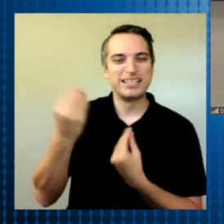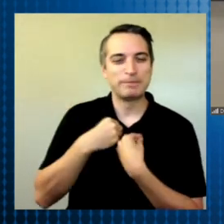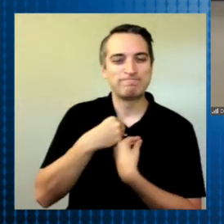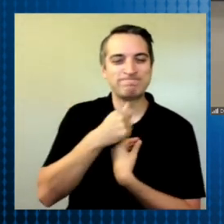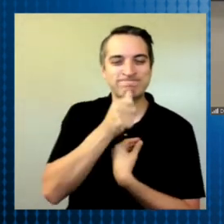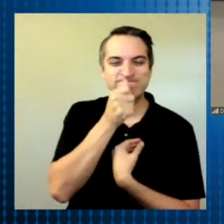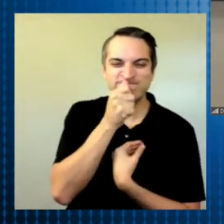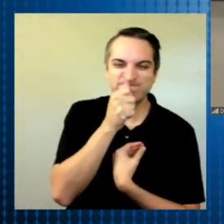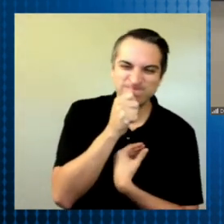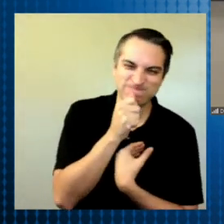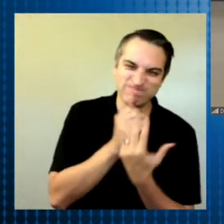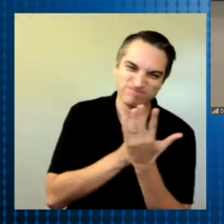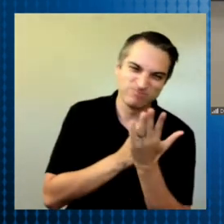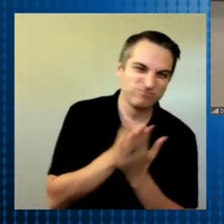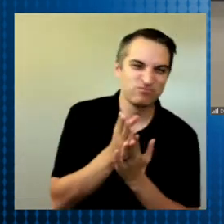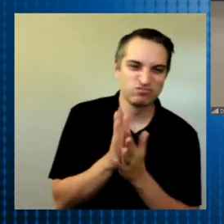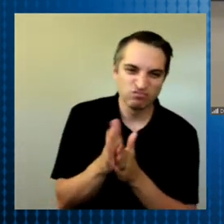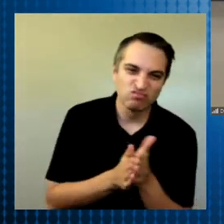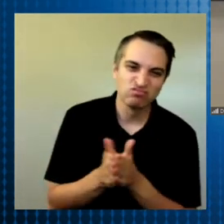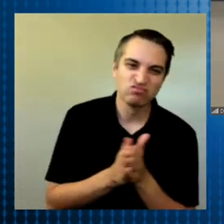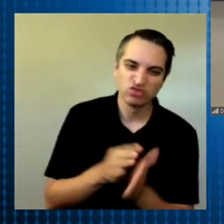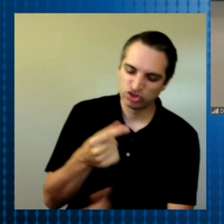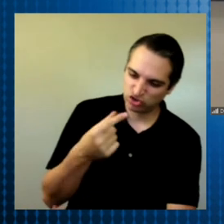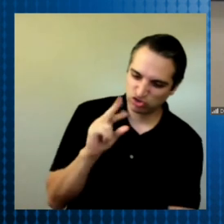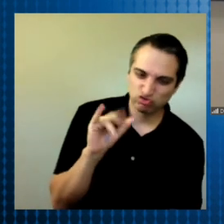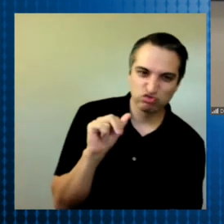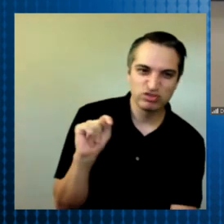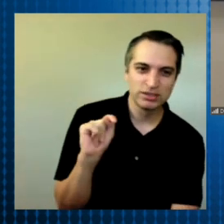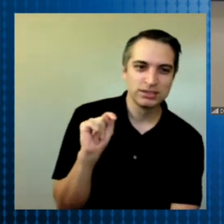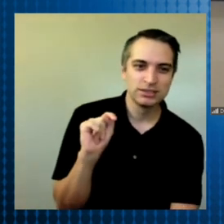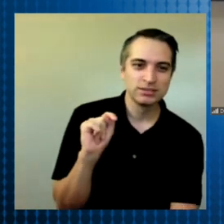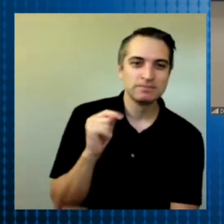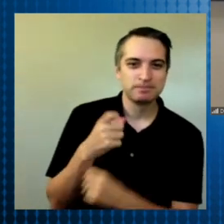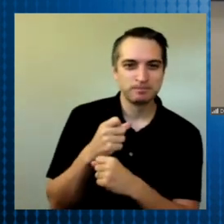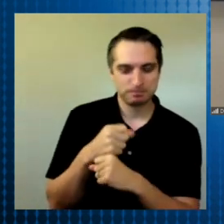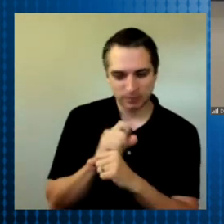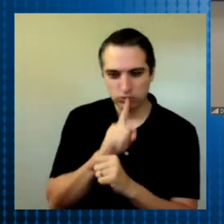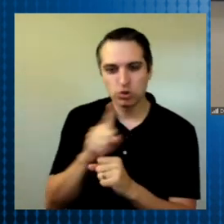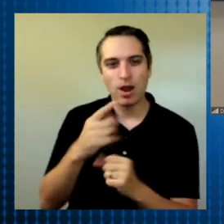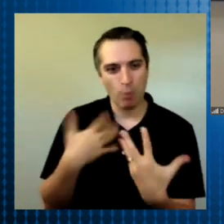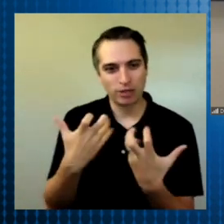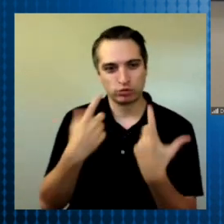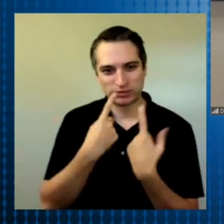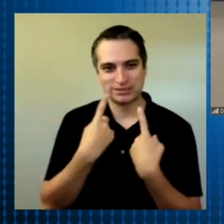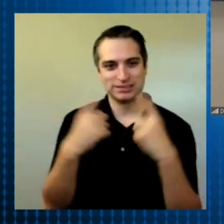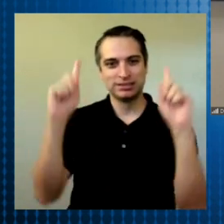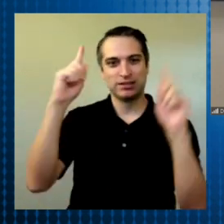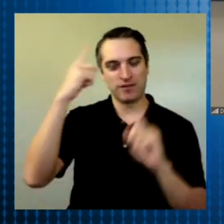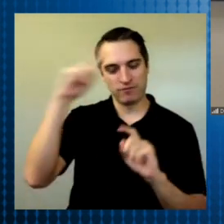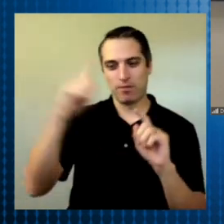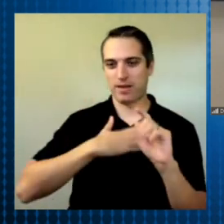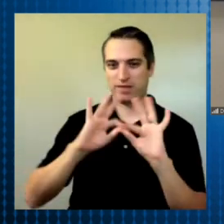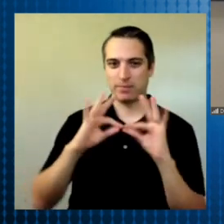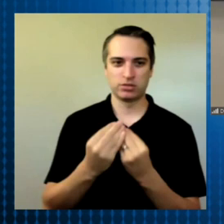desire to help my family and Black folk that exceeds all that other stuff. So I say to you strongly,